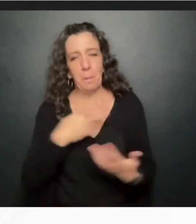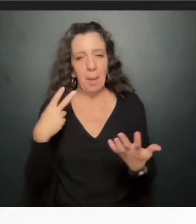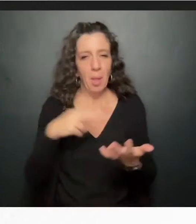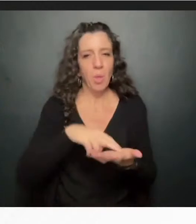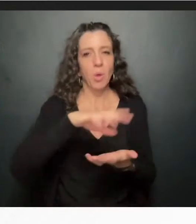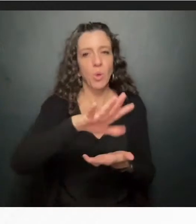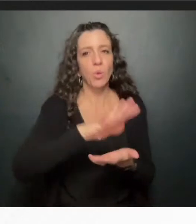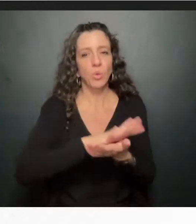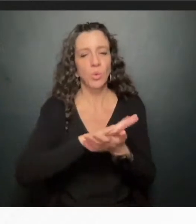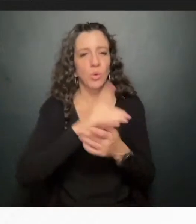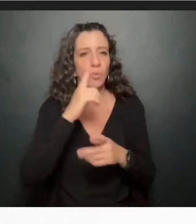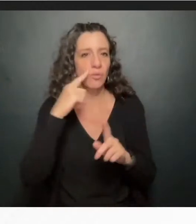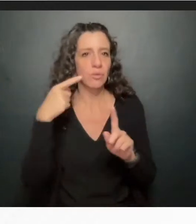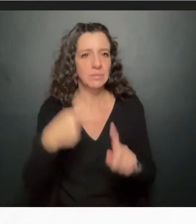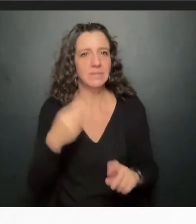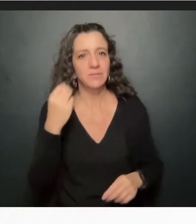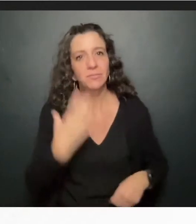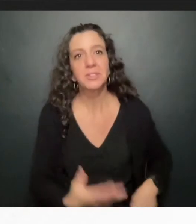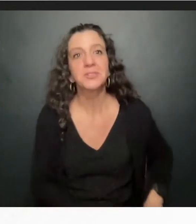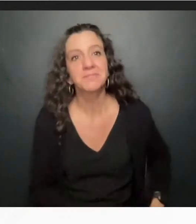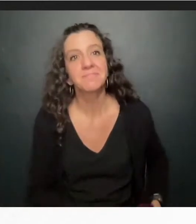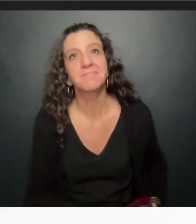for specifics.